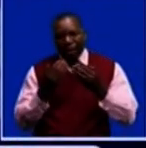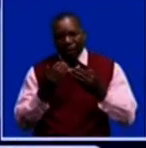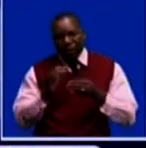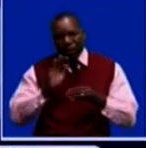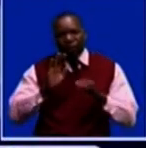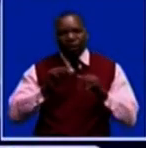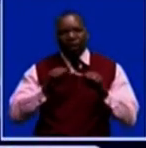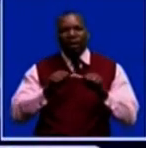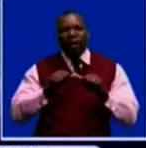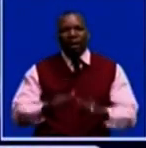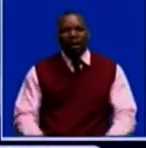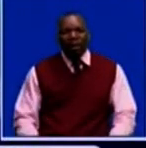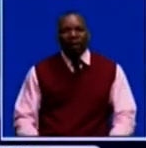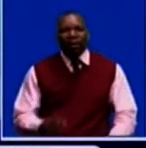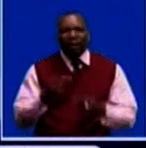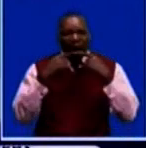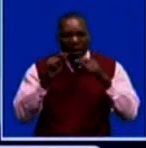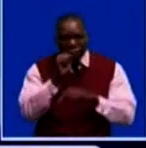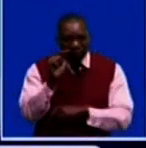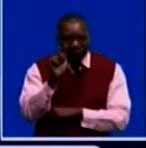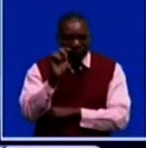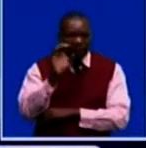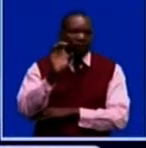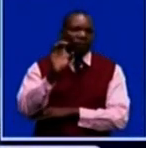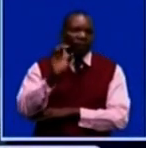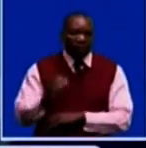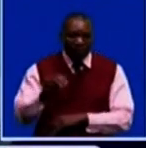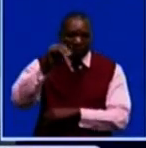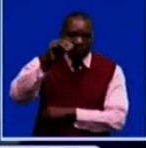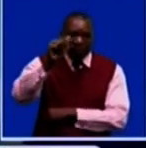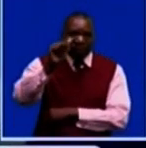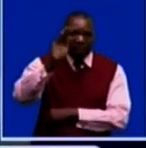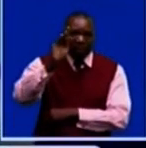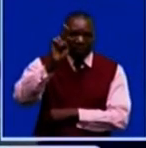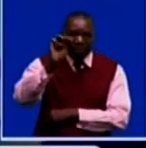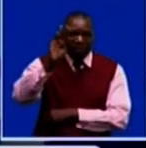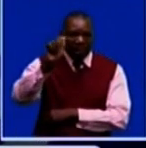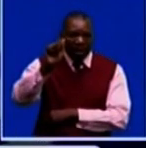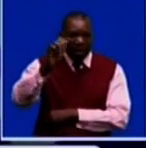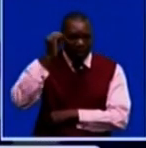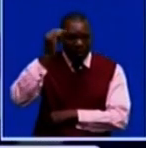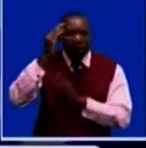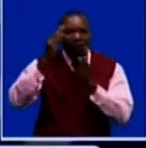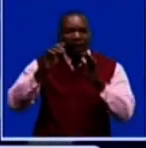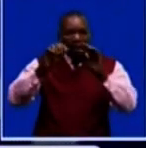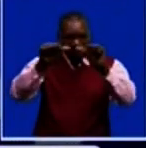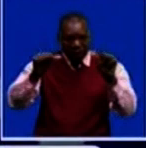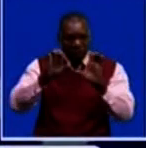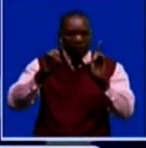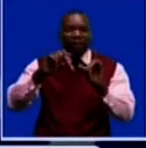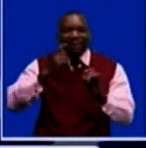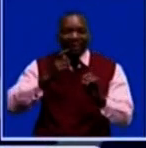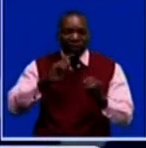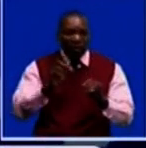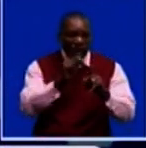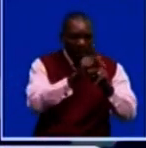for still staying with us. This is ZNBC main news. General Education Minister David Mabumba says all examination